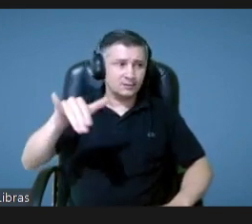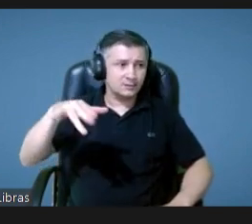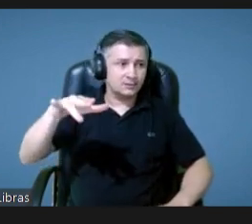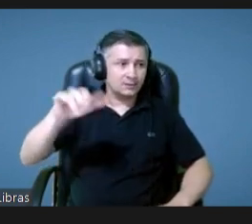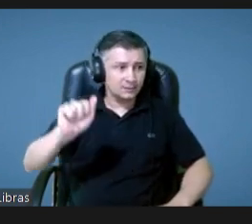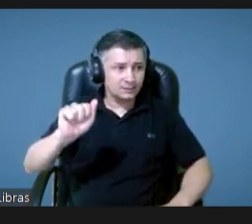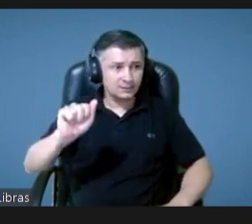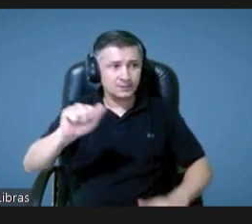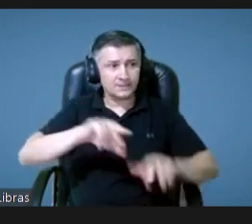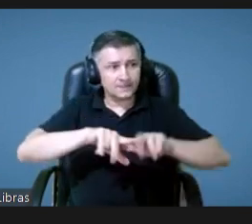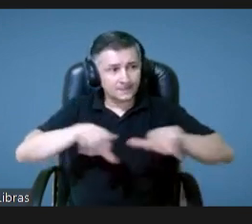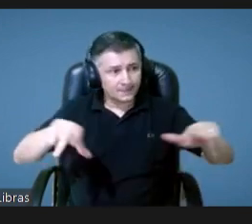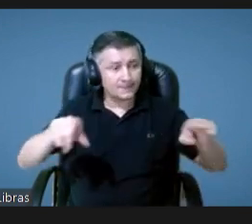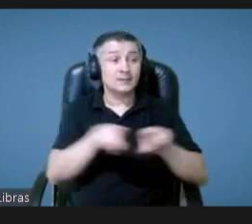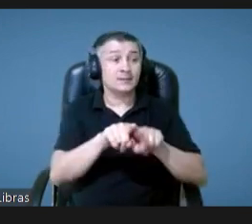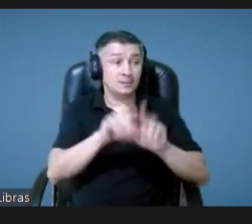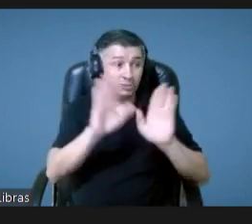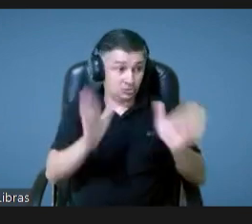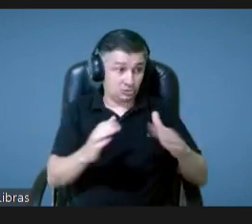We will sell